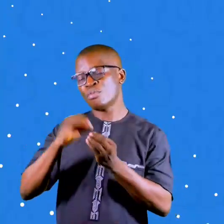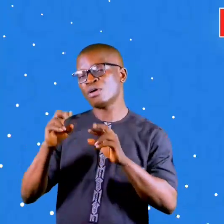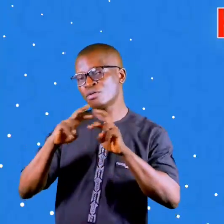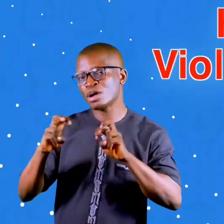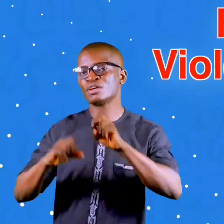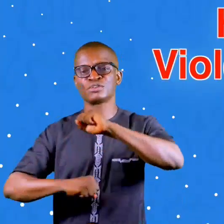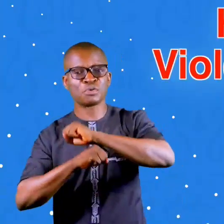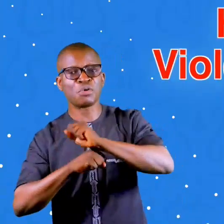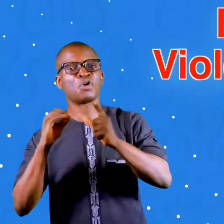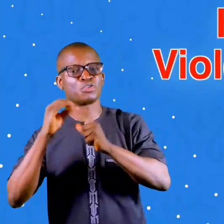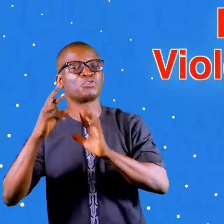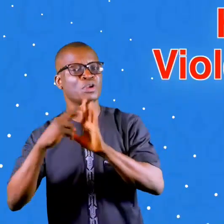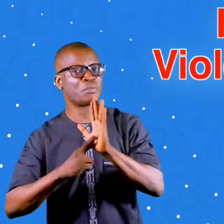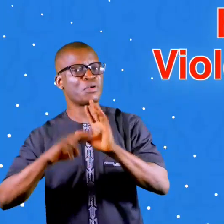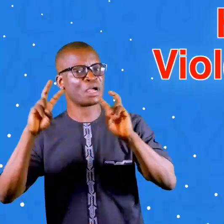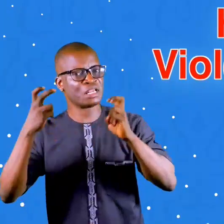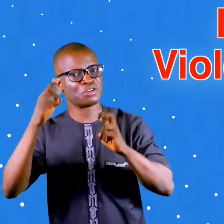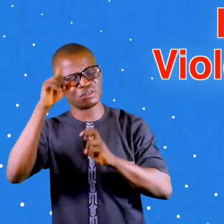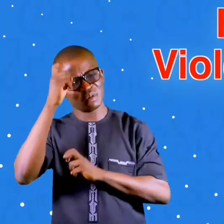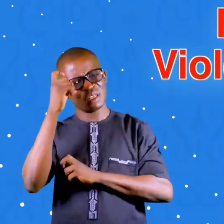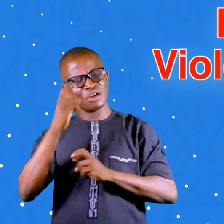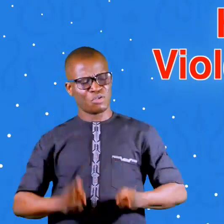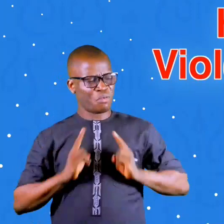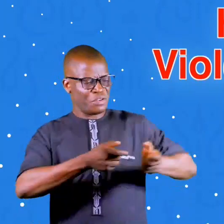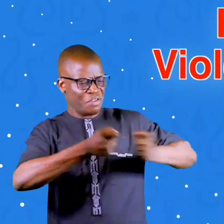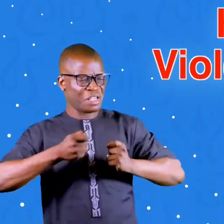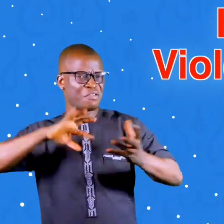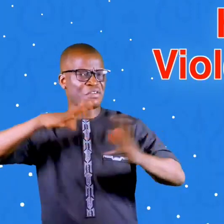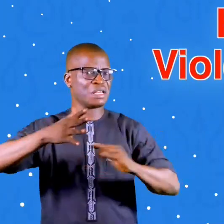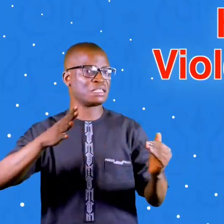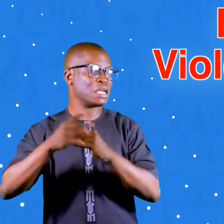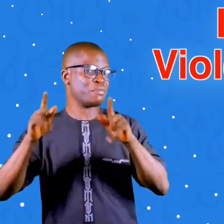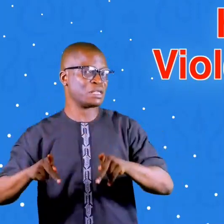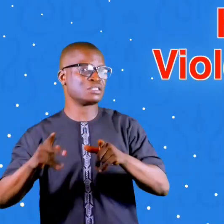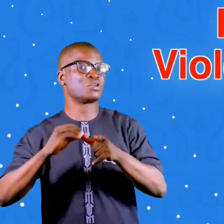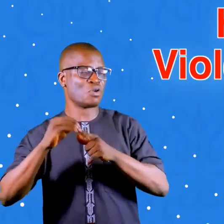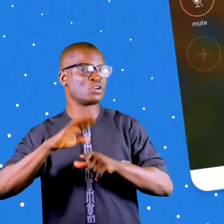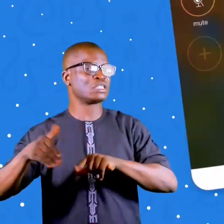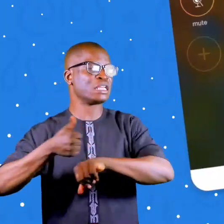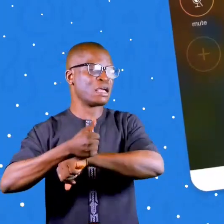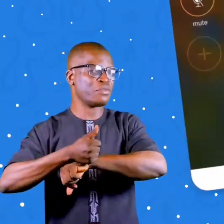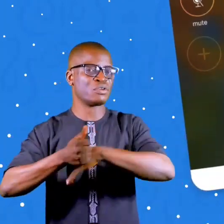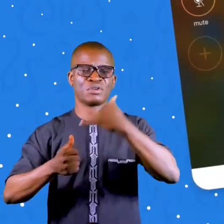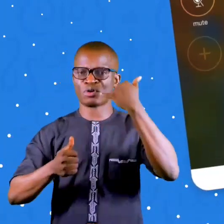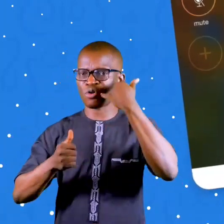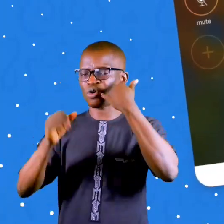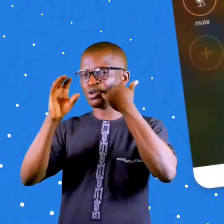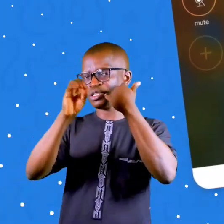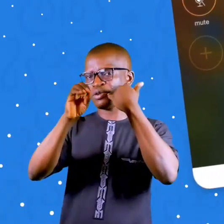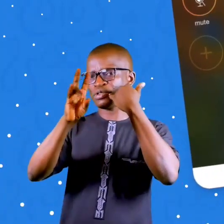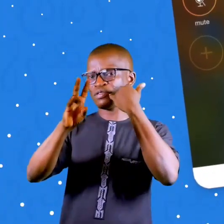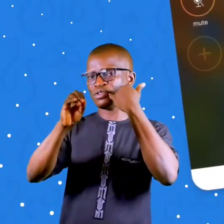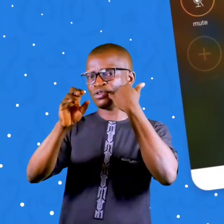For more inquiries and support, or to report cases of suspected human trafficking, violence against persons, and child abuse, please call NAPTIP